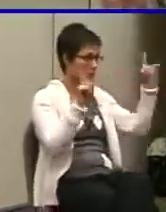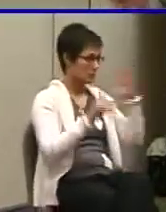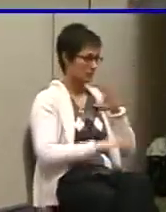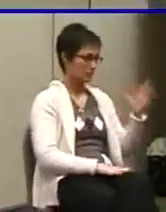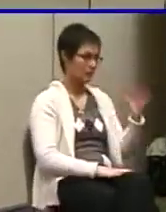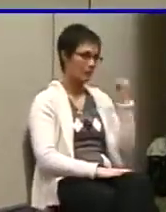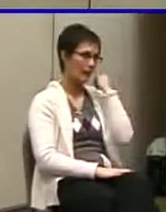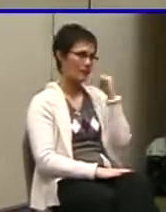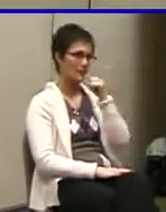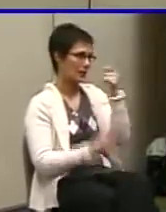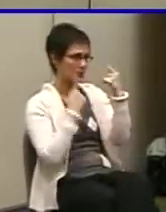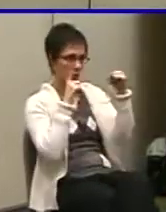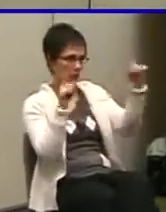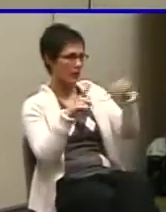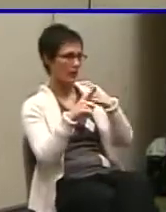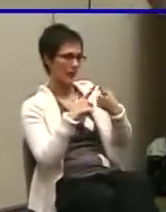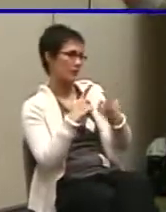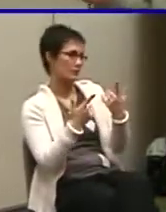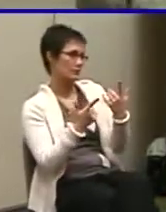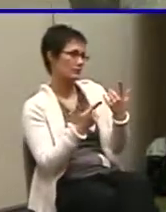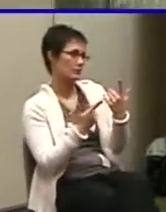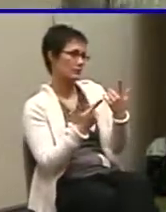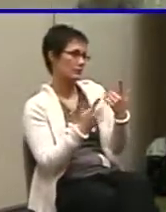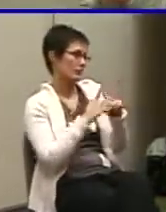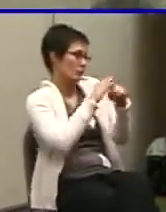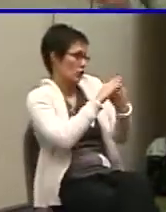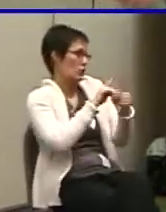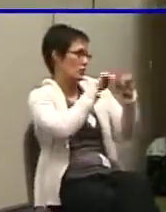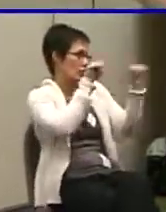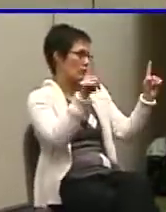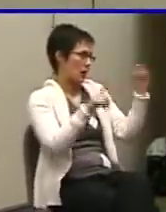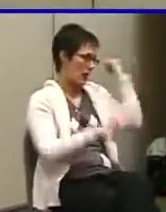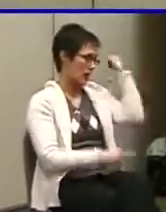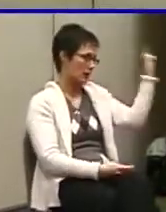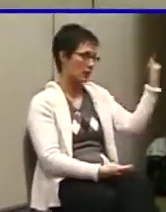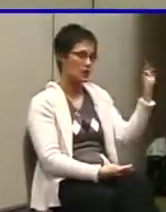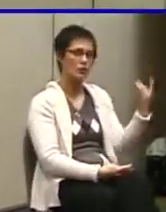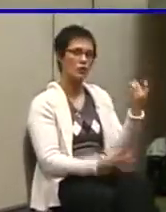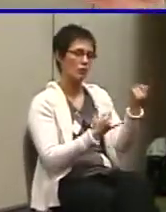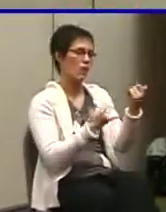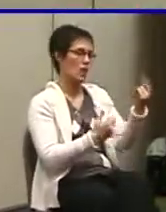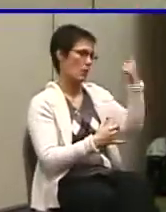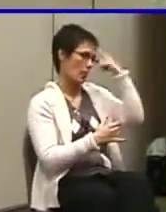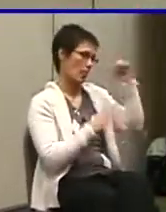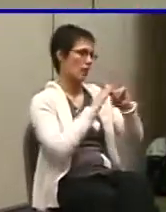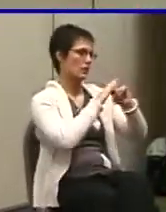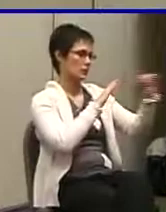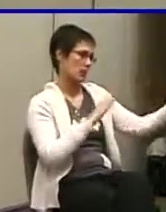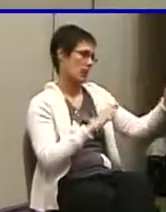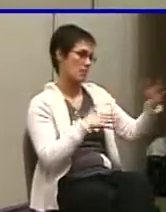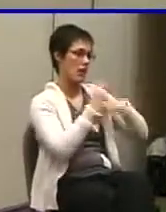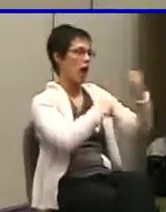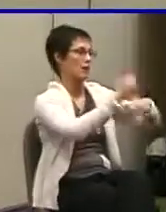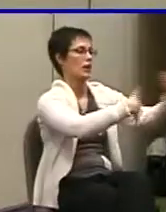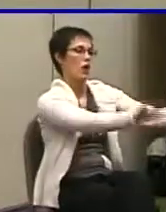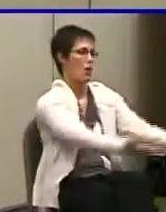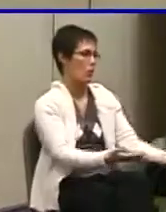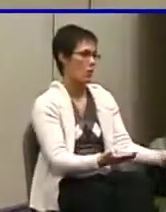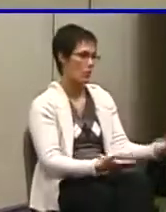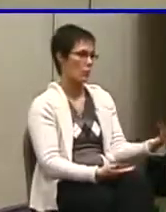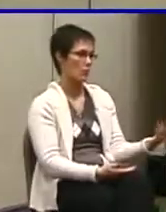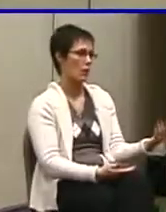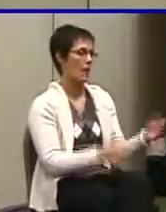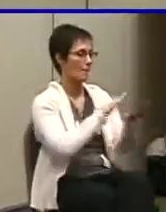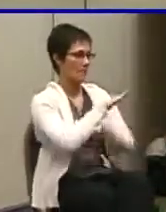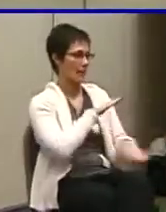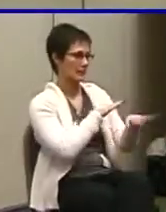functional analysis in which I manipulated the level of difficulty, Kim's behavior appears to be escape, boom, boom, boom, boom, and off I go. Or based on